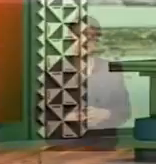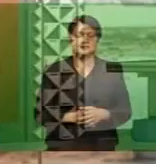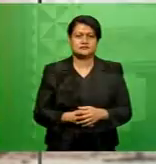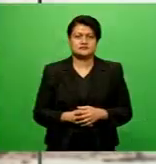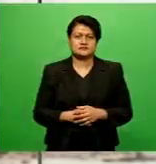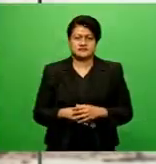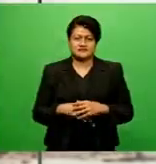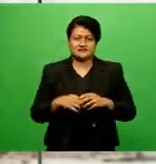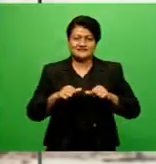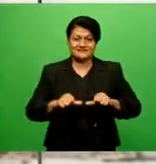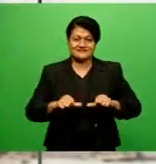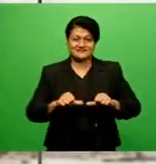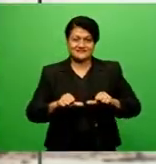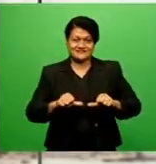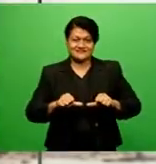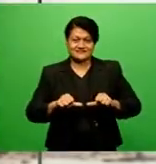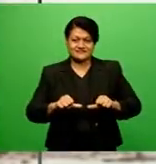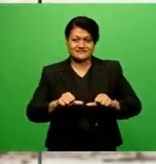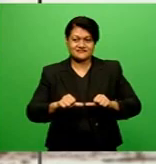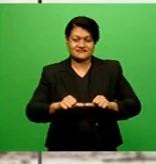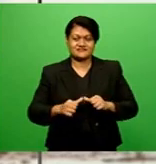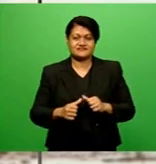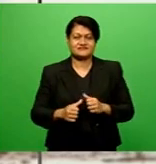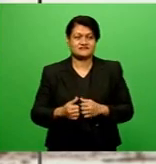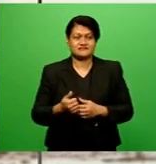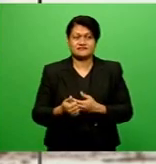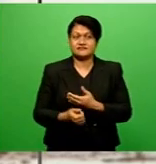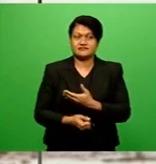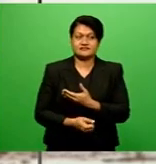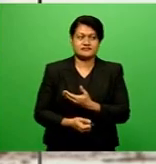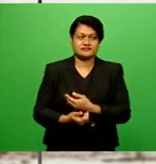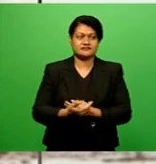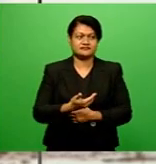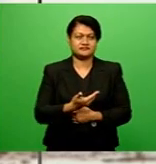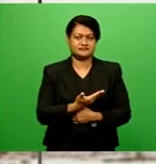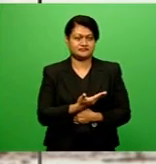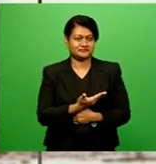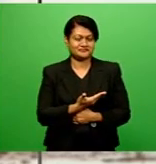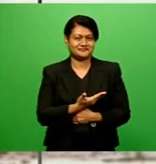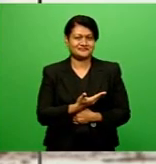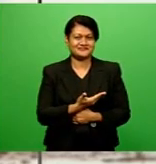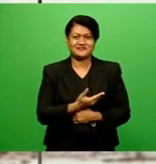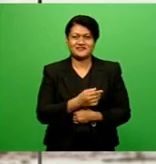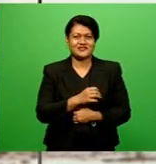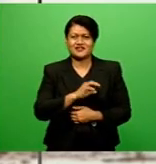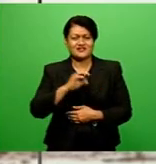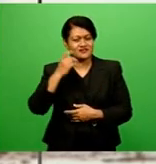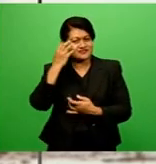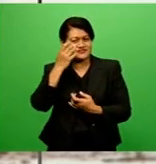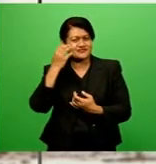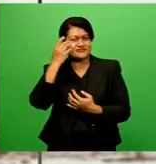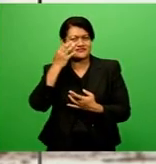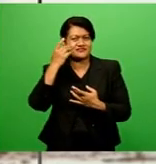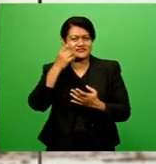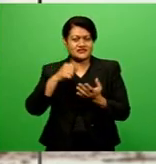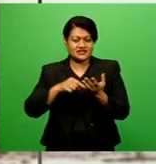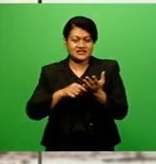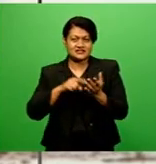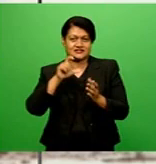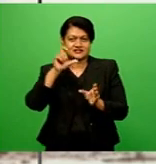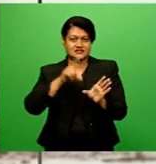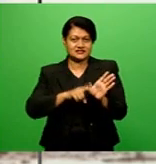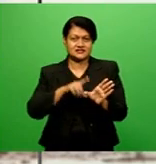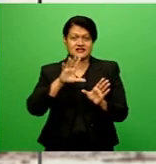President Major General retired George Conrote has urged Fijians not to give in to despair in the face of Tropical Cyclone Yasa